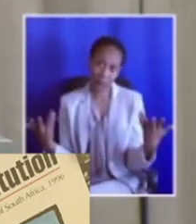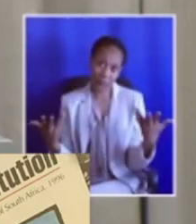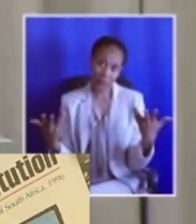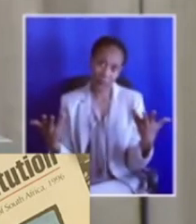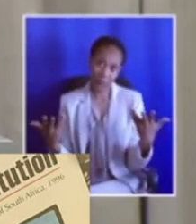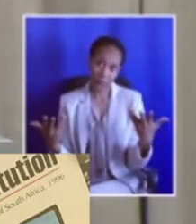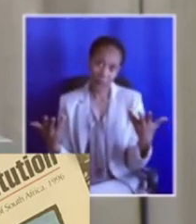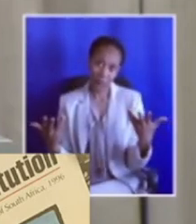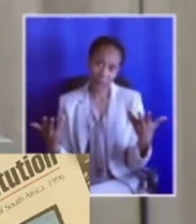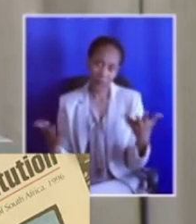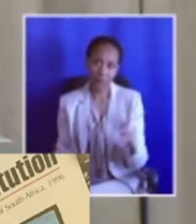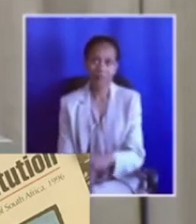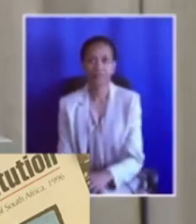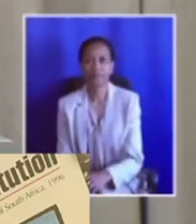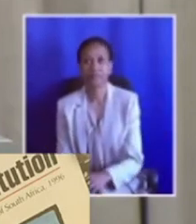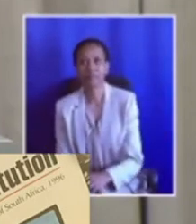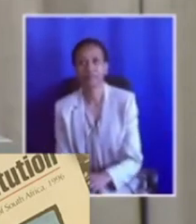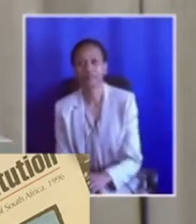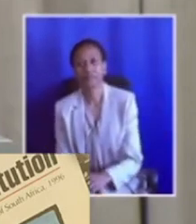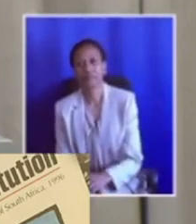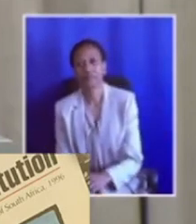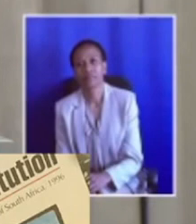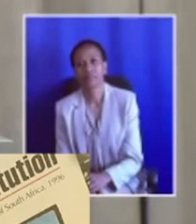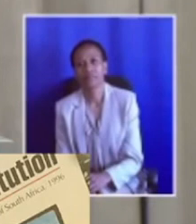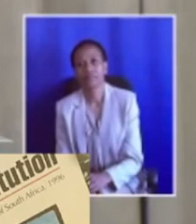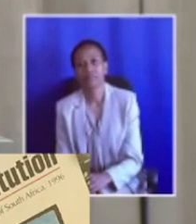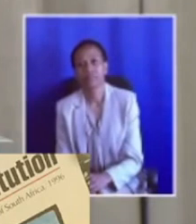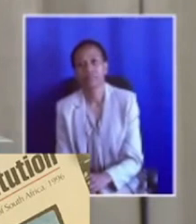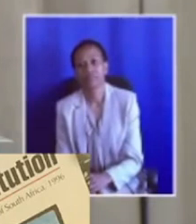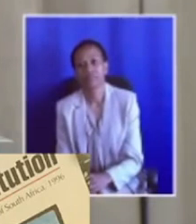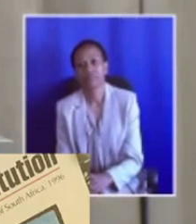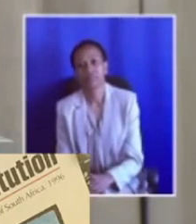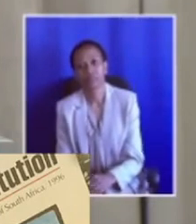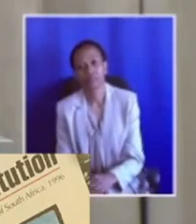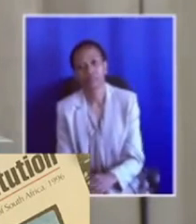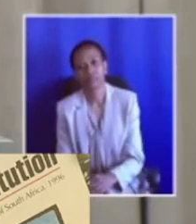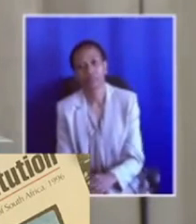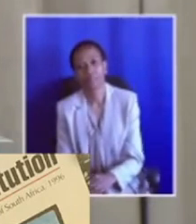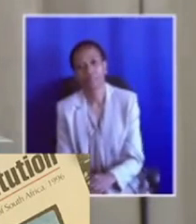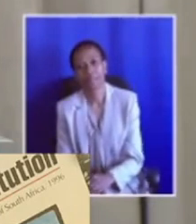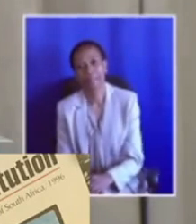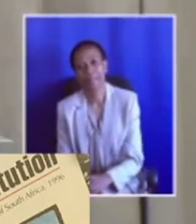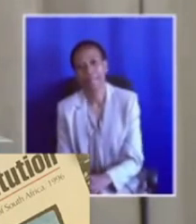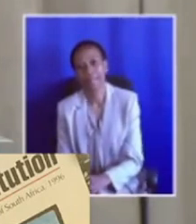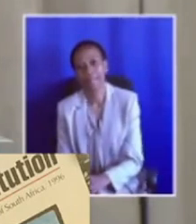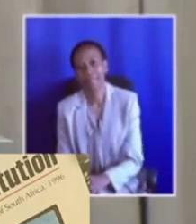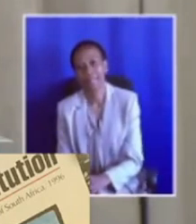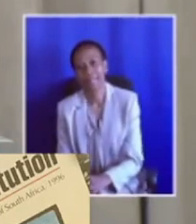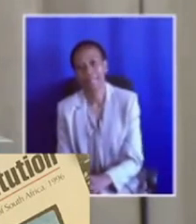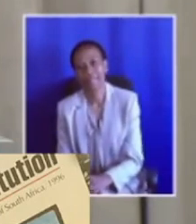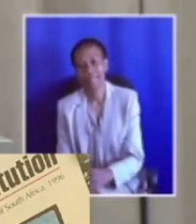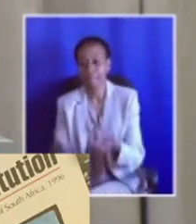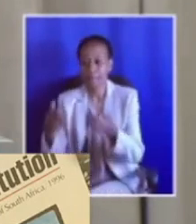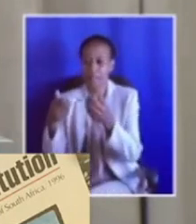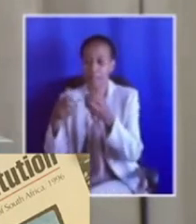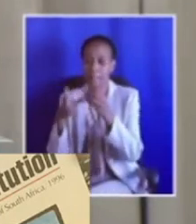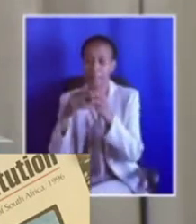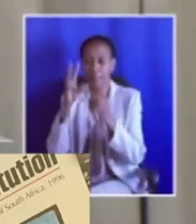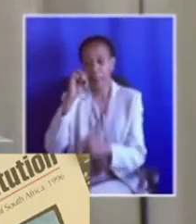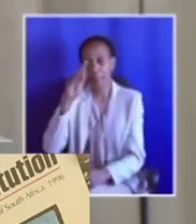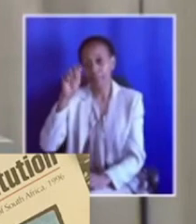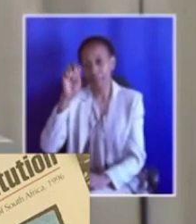to have the legislators take this matter to heart. Honorable Ntetwa, you say